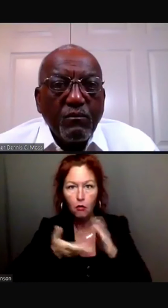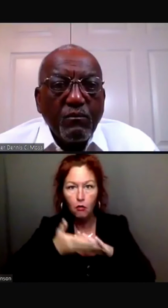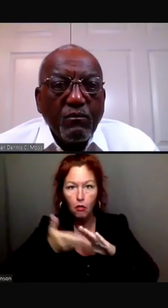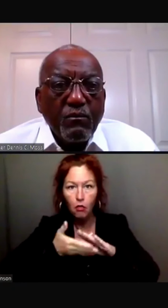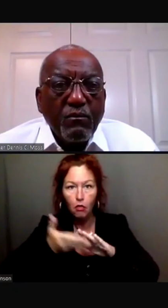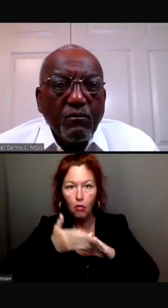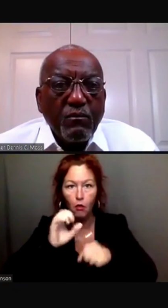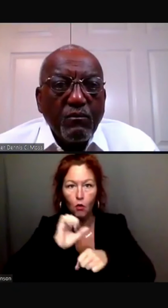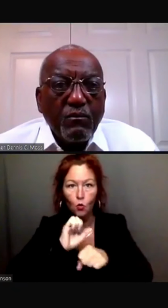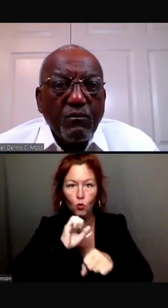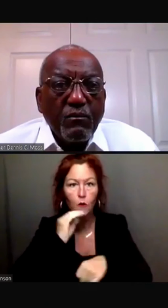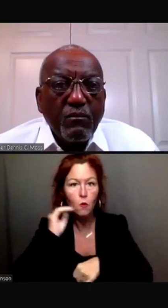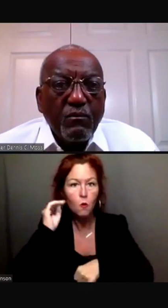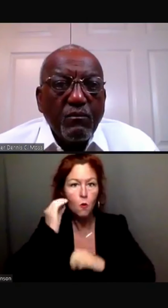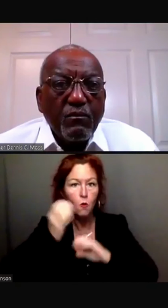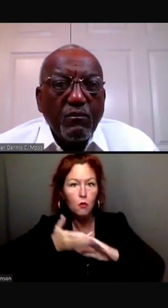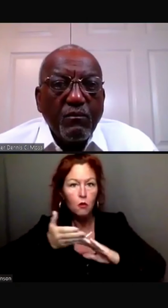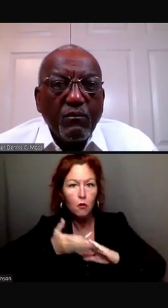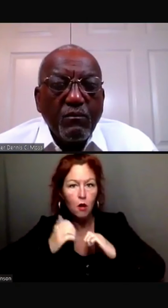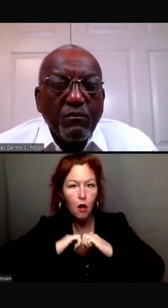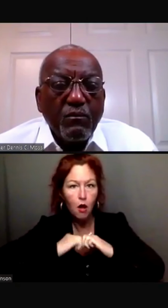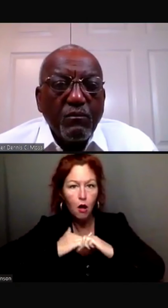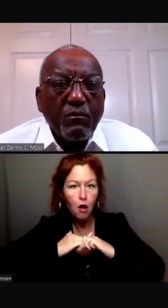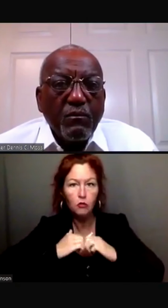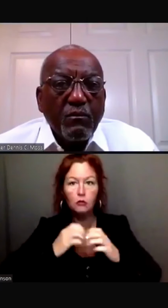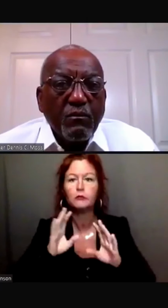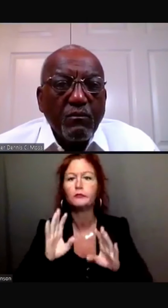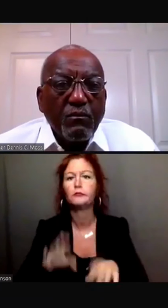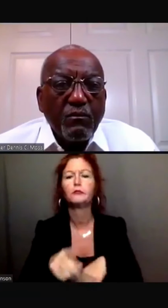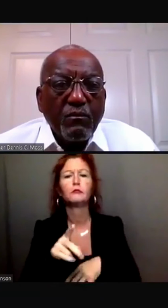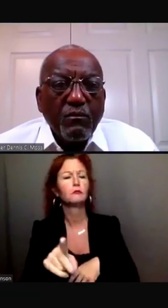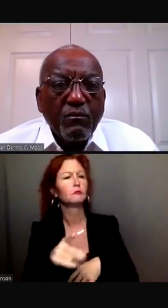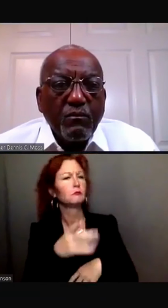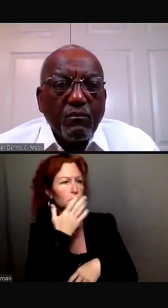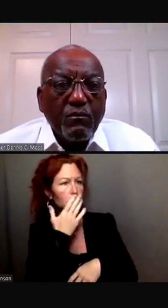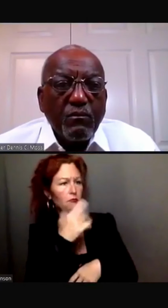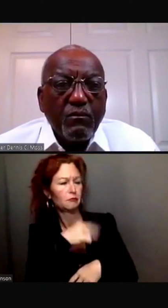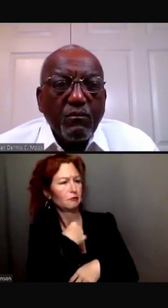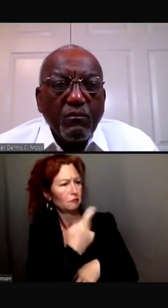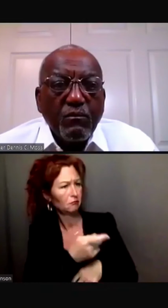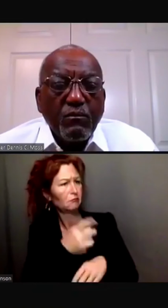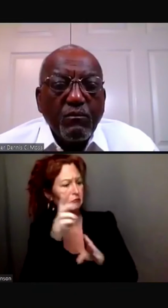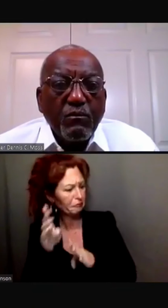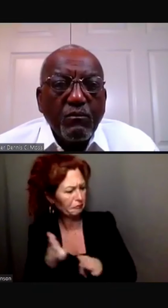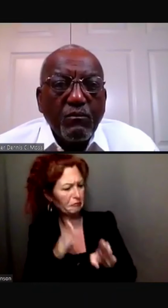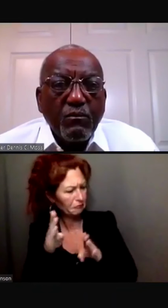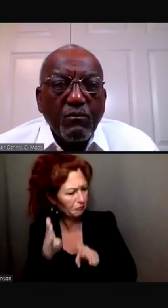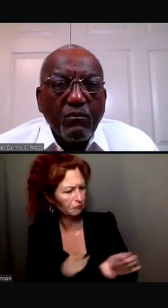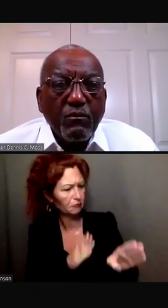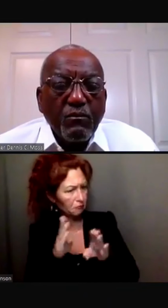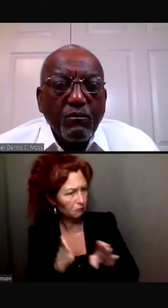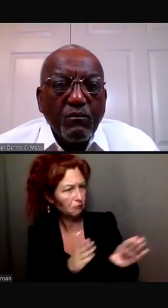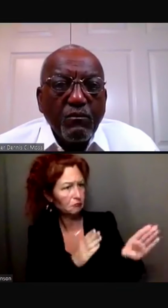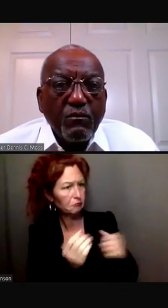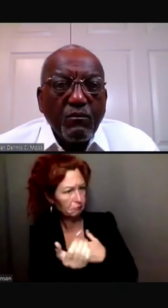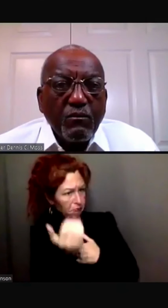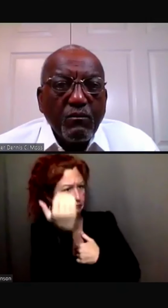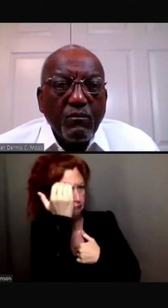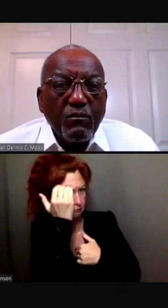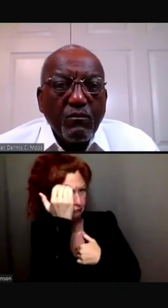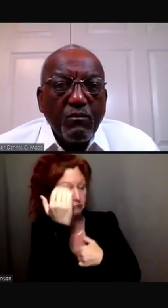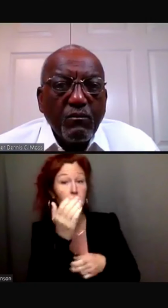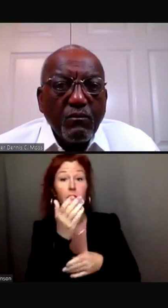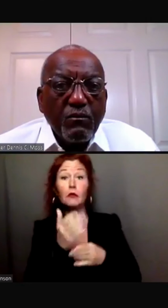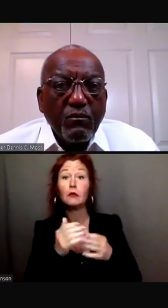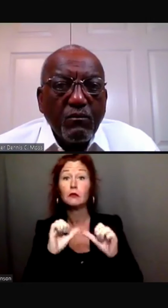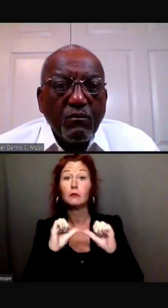getting into the heart of the hurricane season. Those agencies that, such as Florida Power and Light,